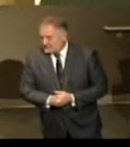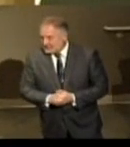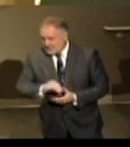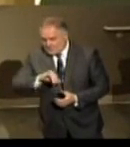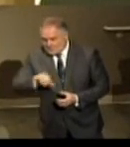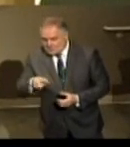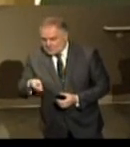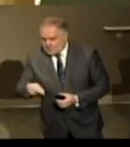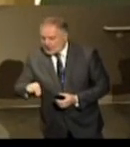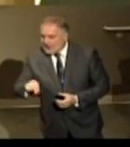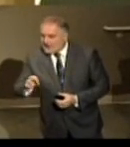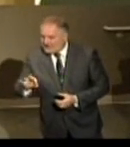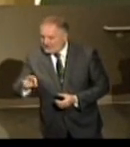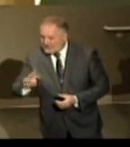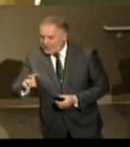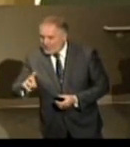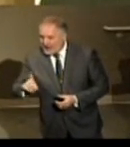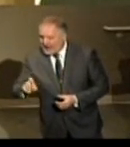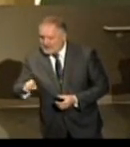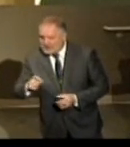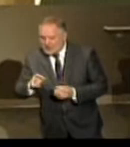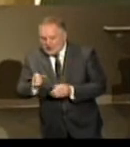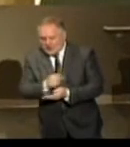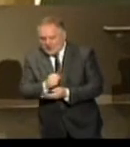John F. Wade, who wrote a famous song, said this: